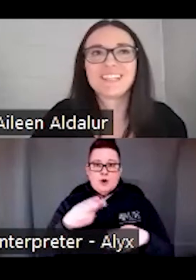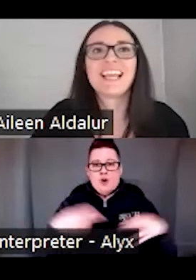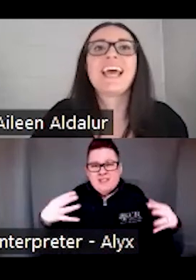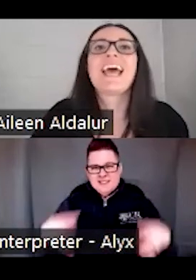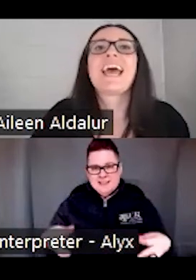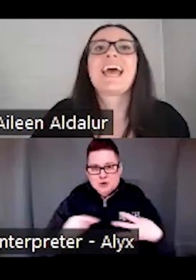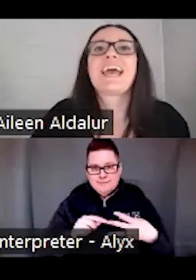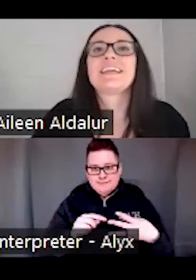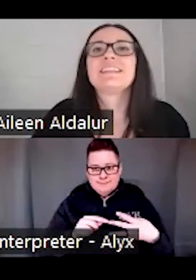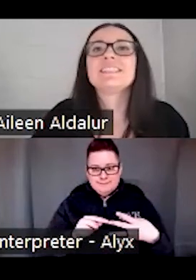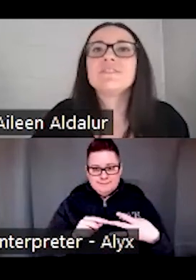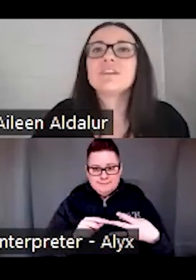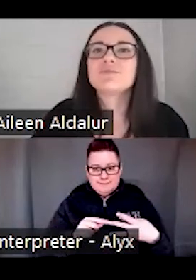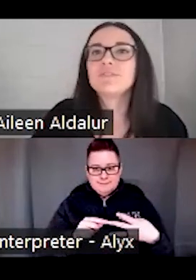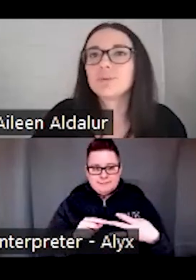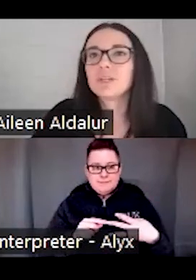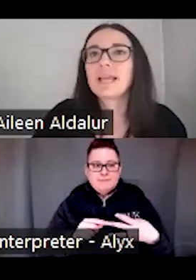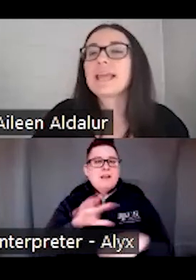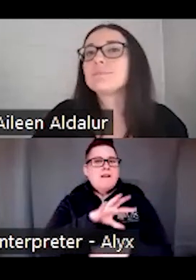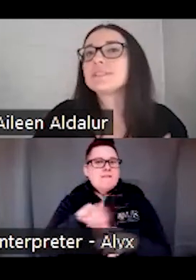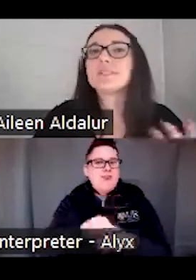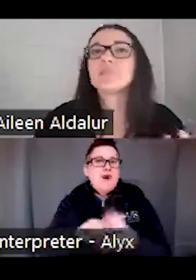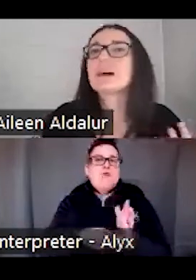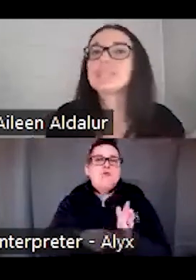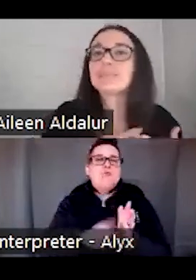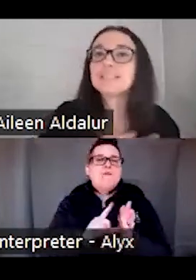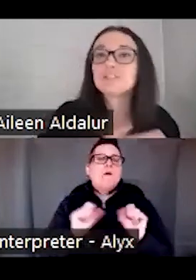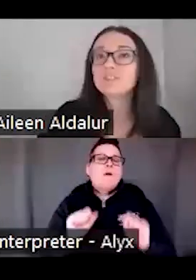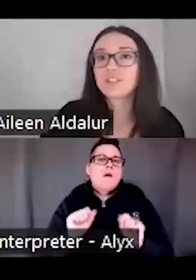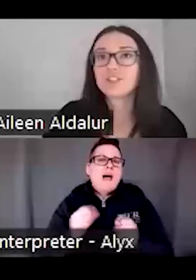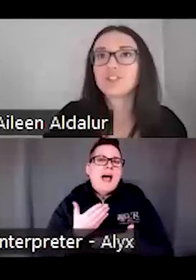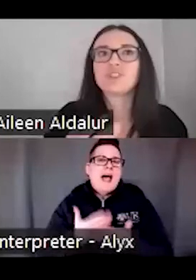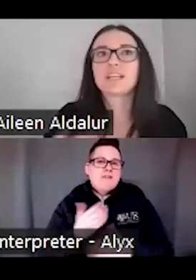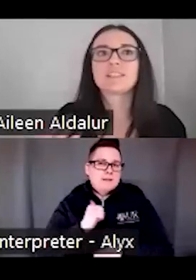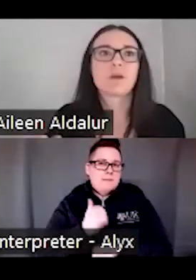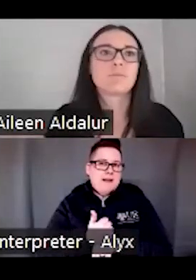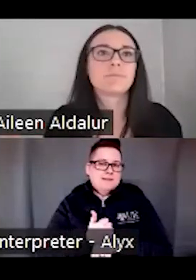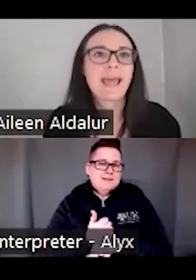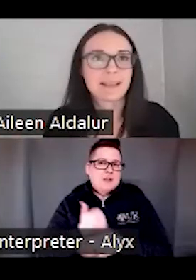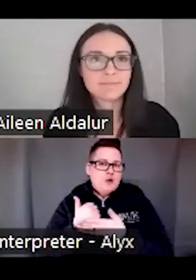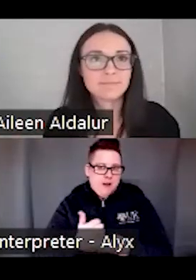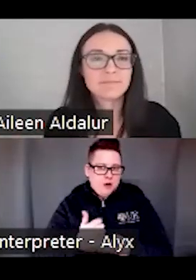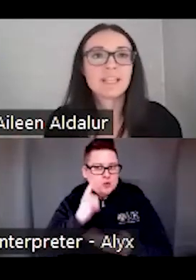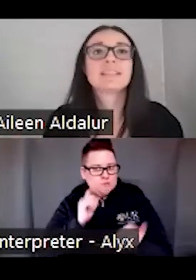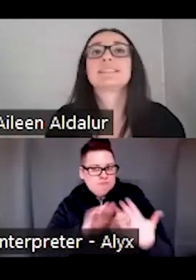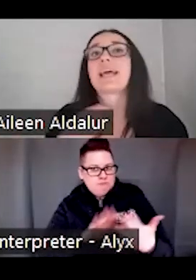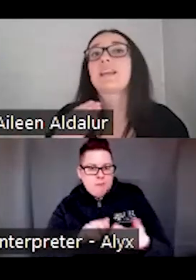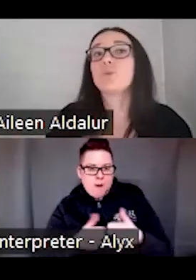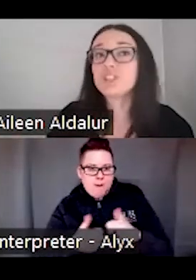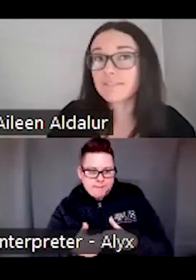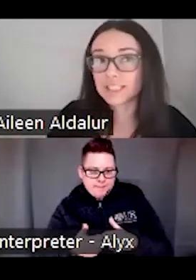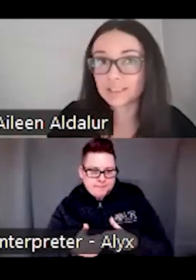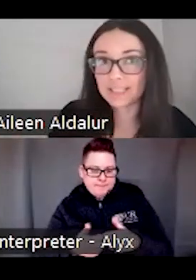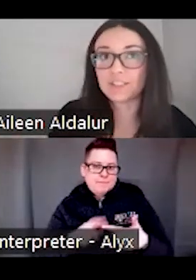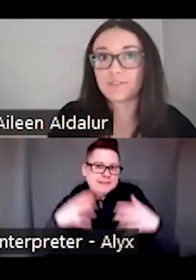decision. And this involves reviewing any potential evidence-based interventions to address the problem at hand,